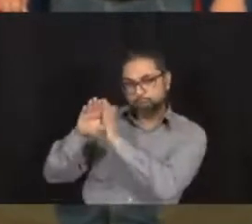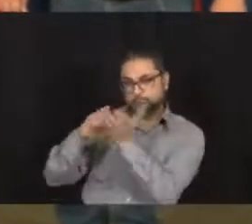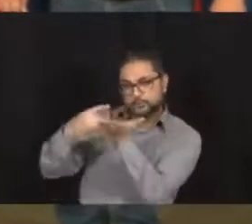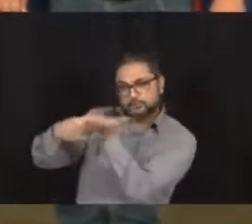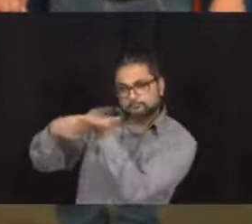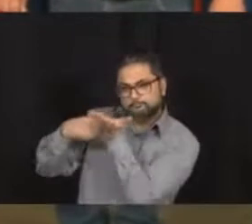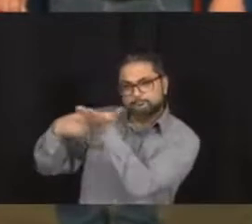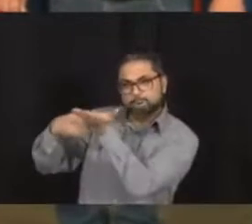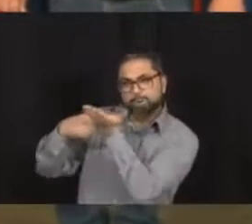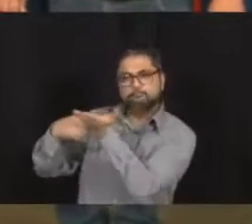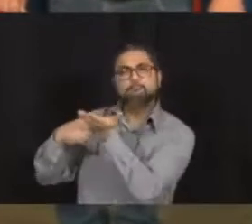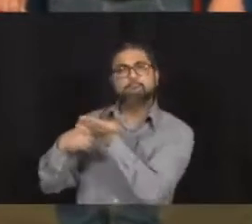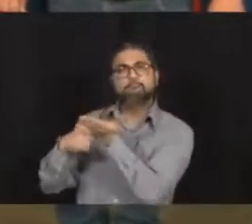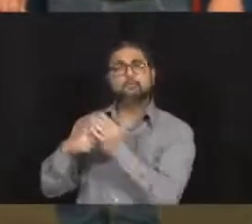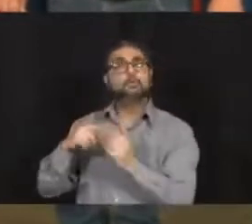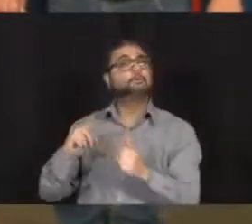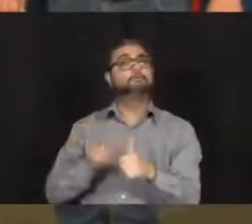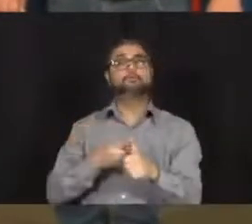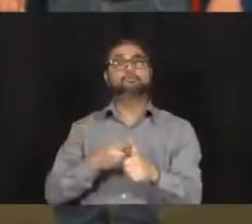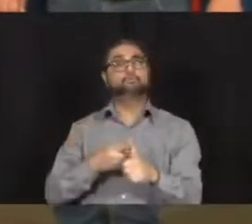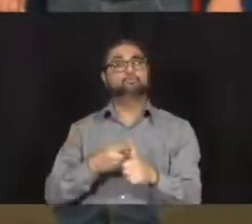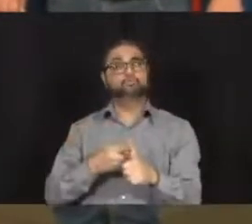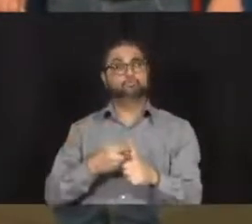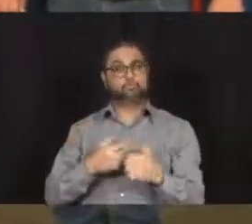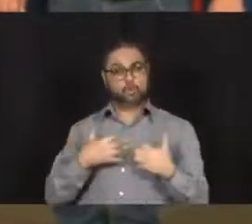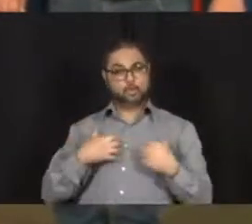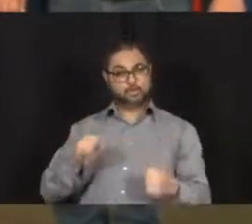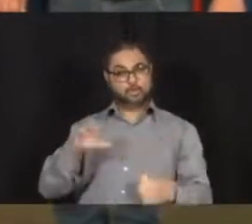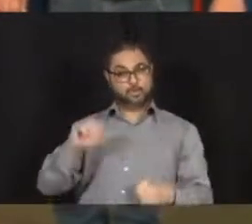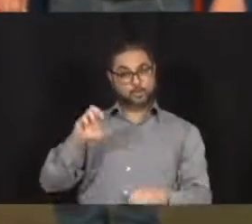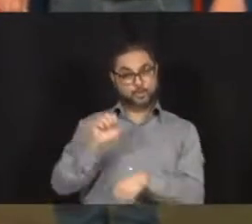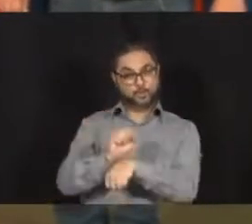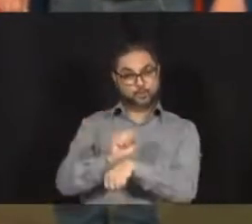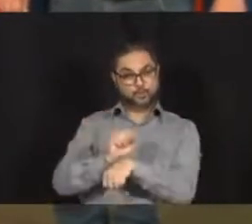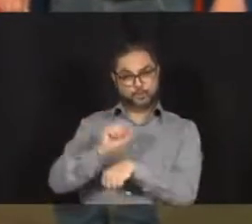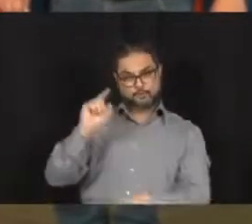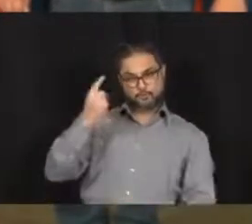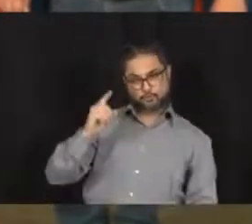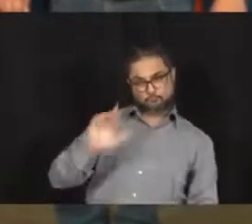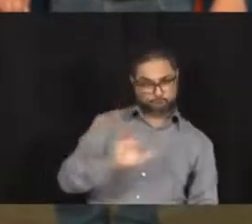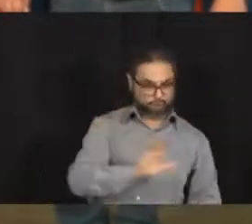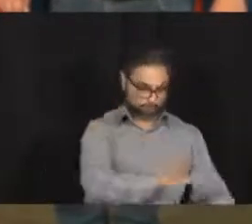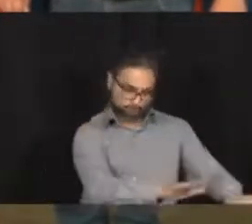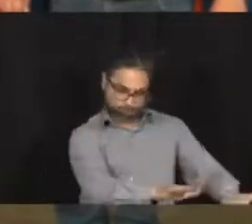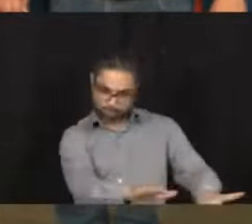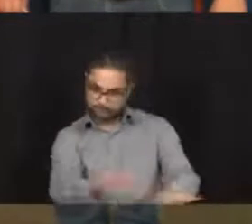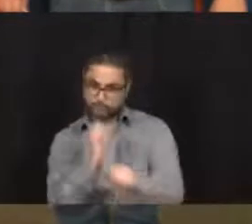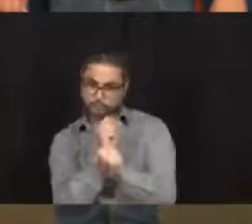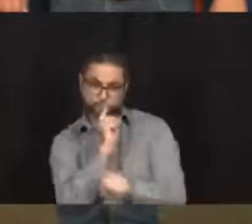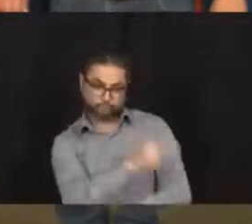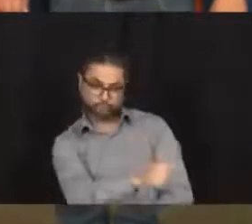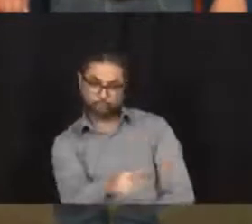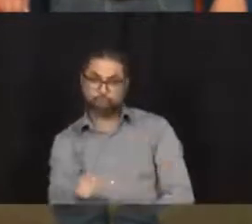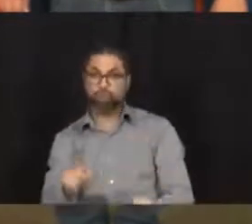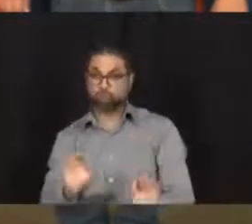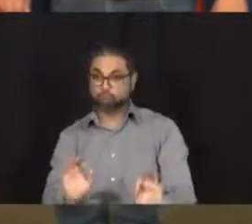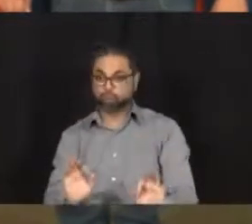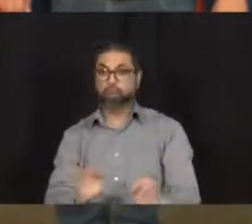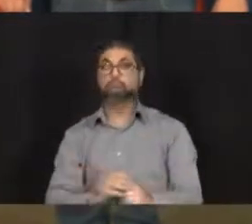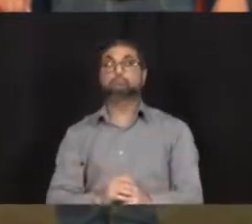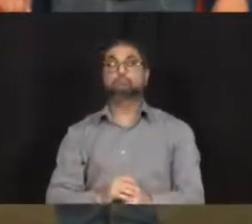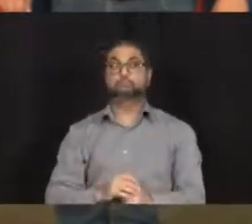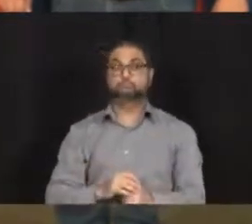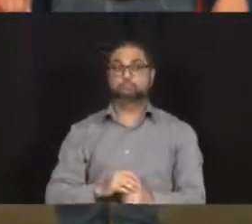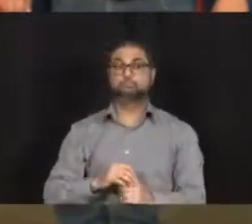to the people who are working on the front lines in our healthcare system, and also to our first responders, as well as to people